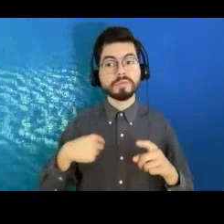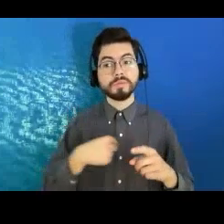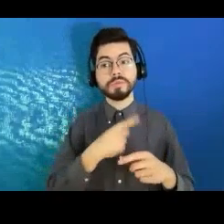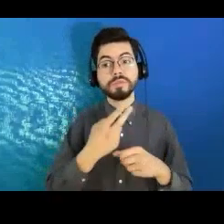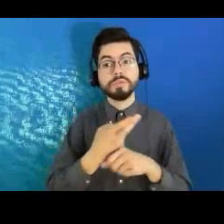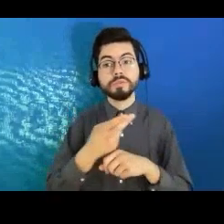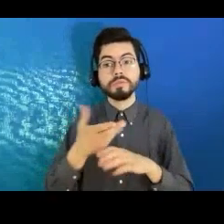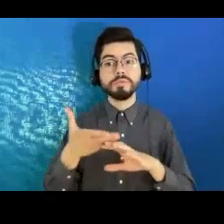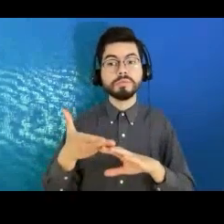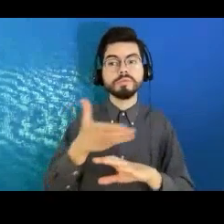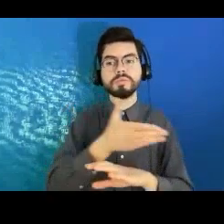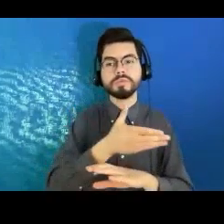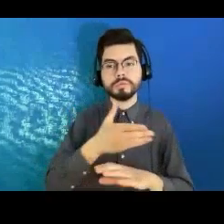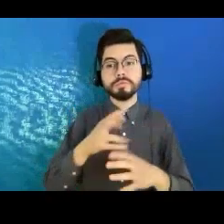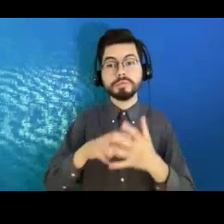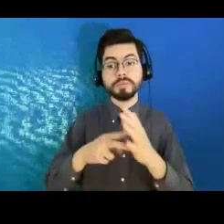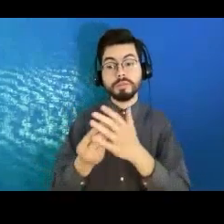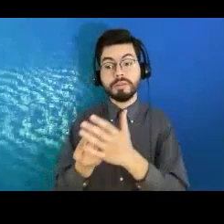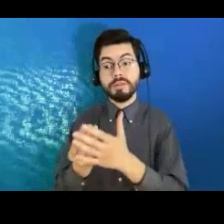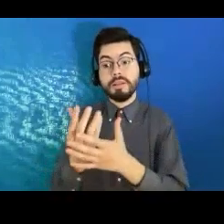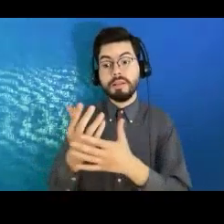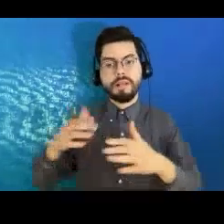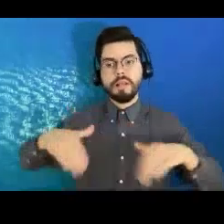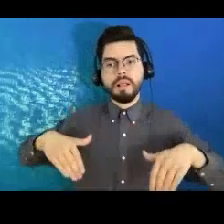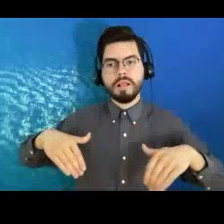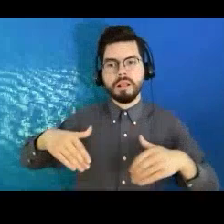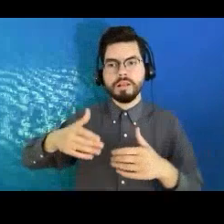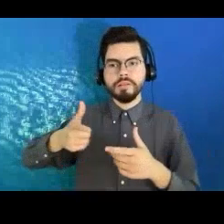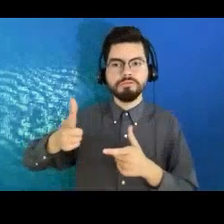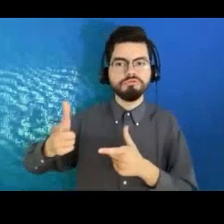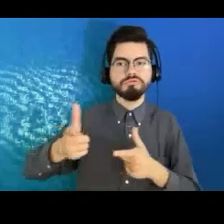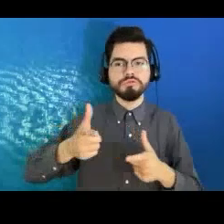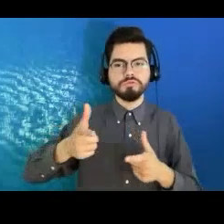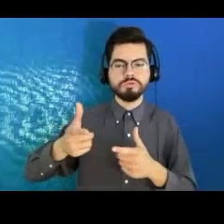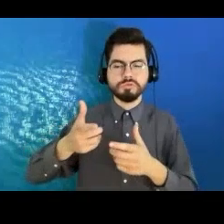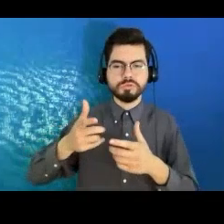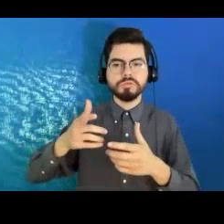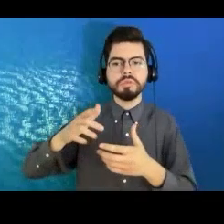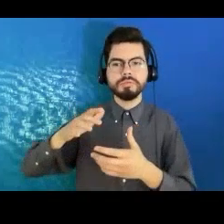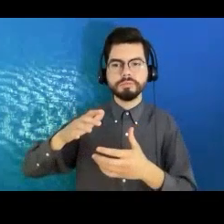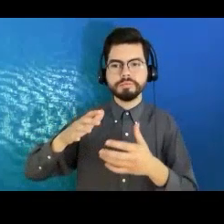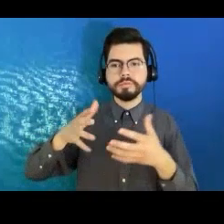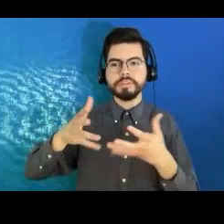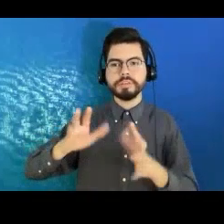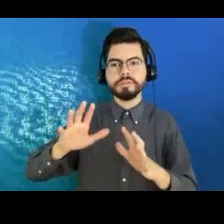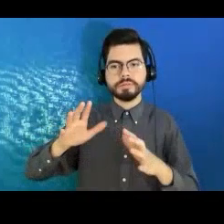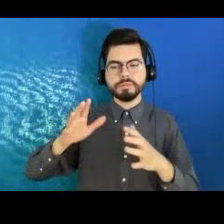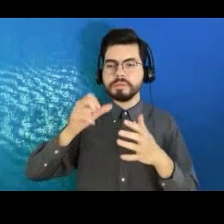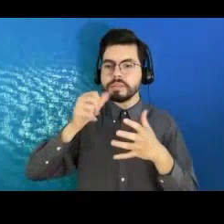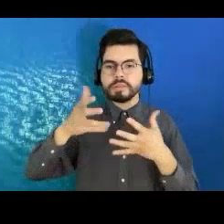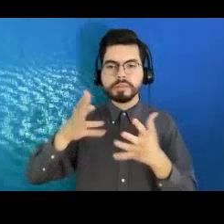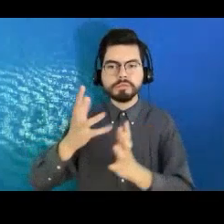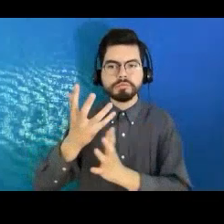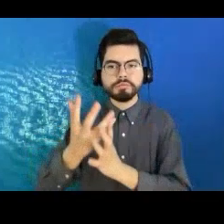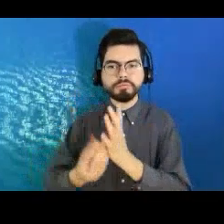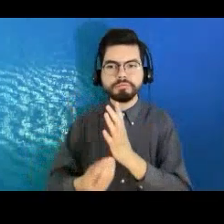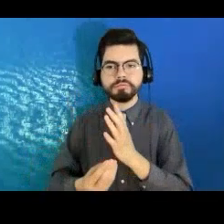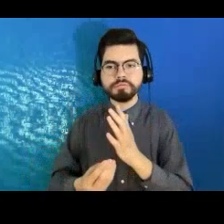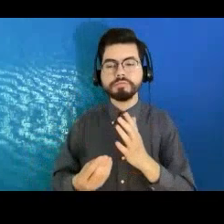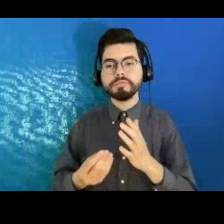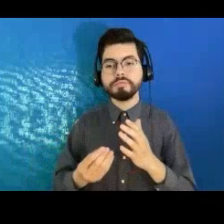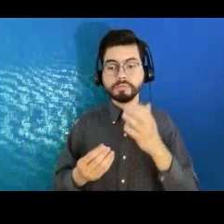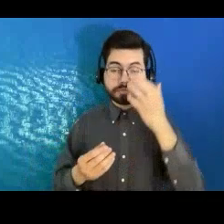pre-emergence. And the pre-emergence basically are put down in and they keep the plant from germinating. So